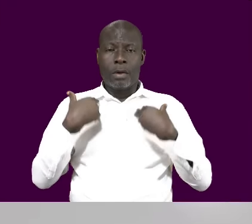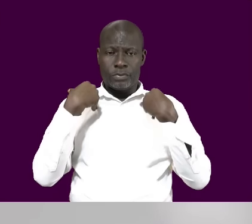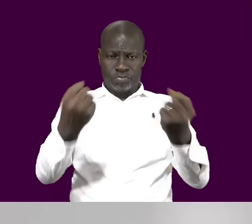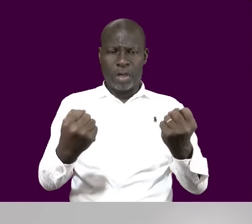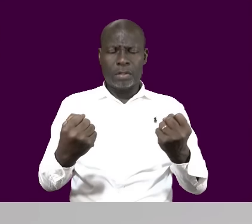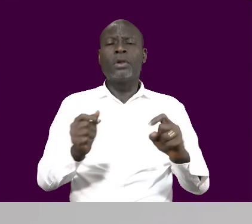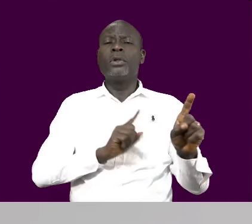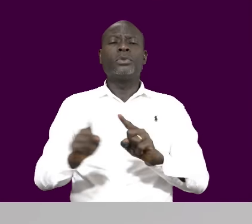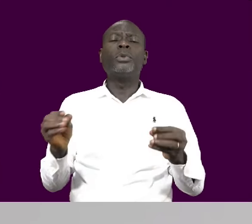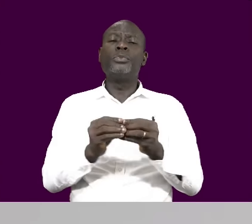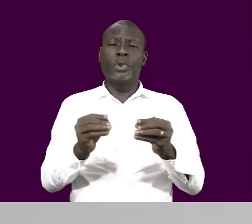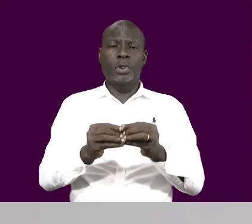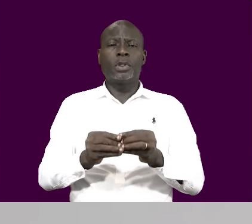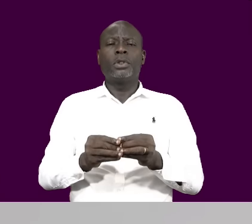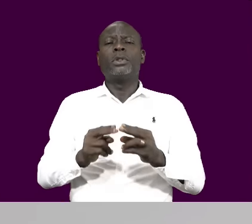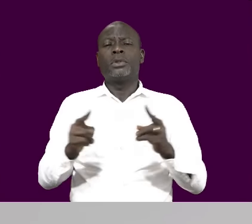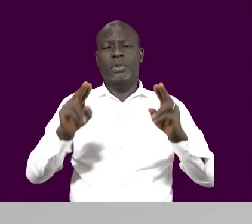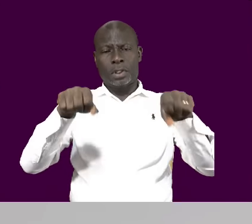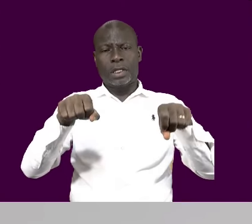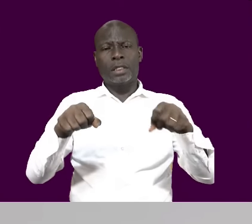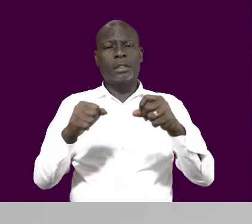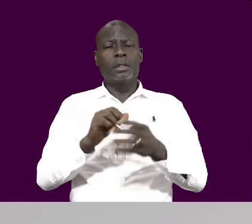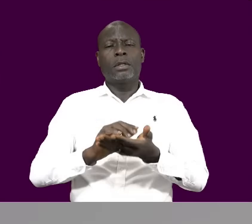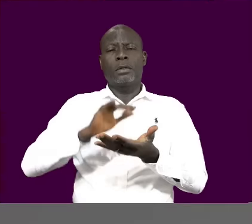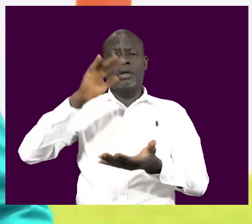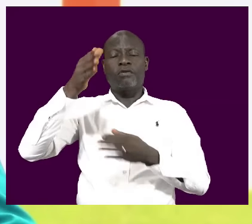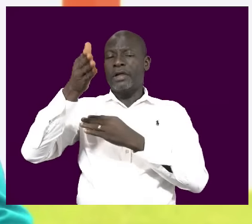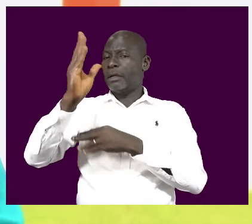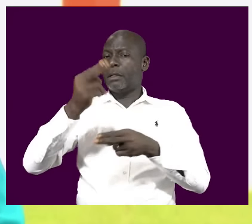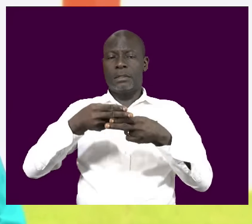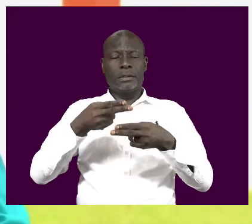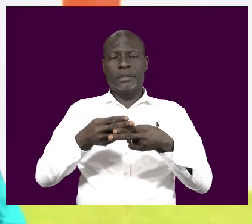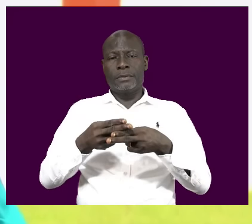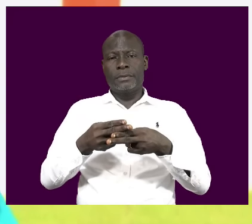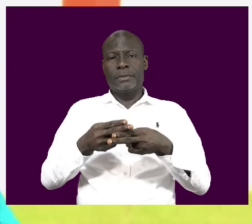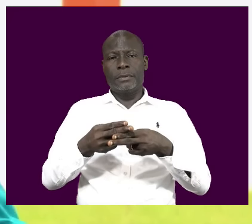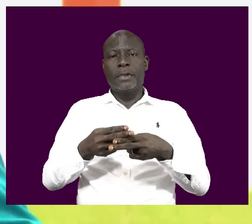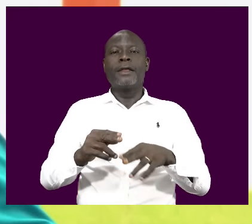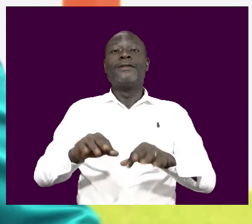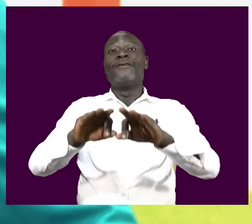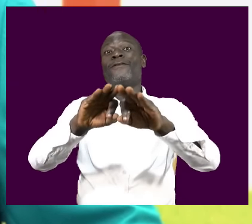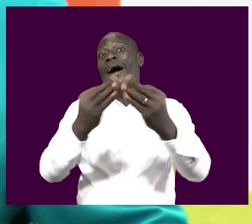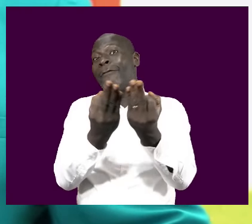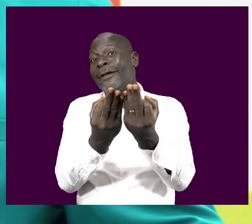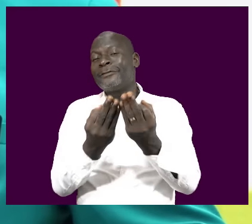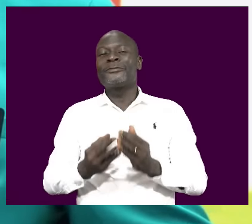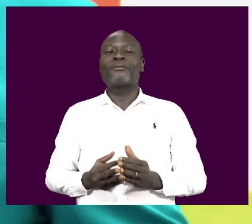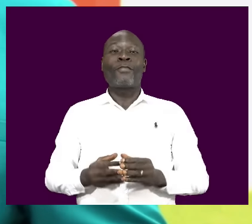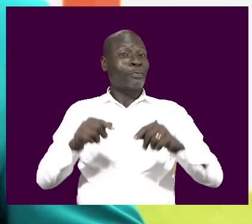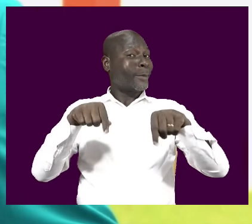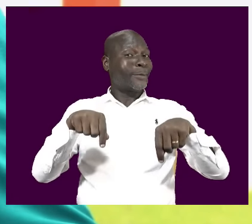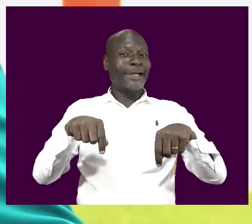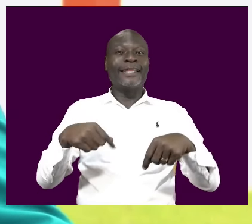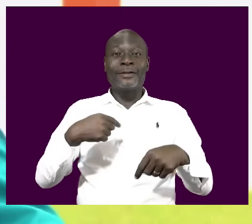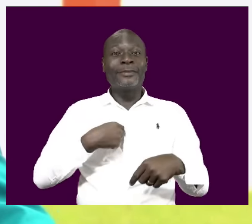nyo saa ne manu bi na yemfa hye ewrade edi konkono animonyam abusiafo ene anopai me